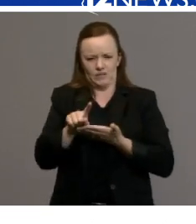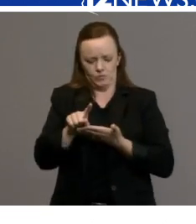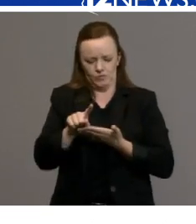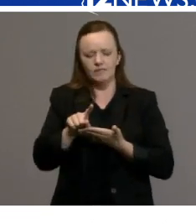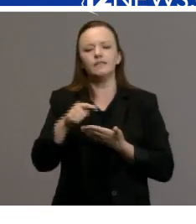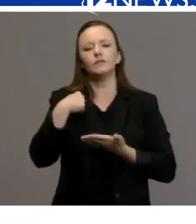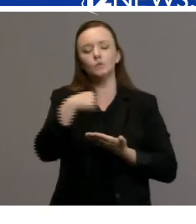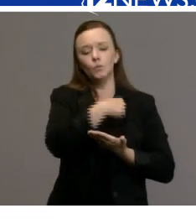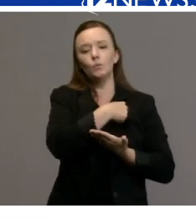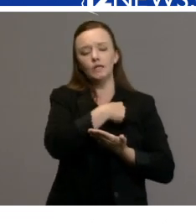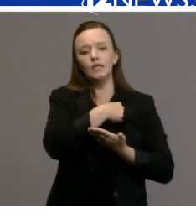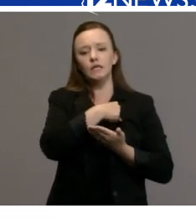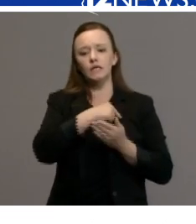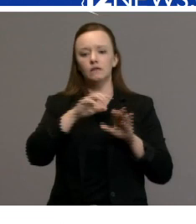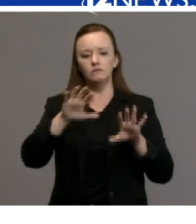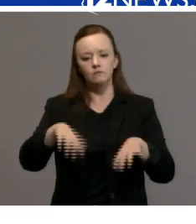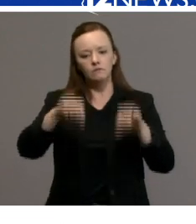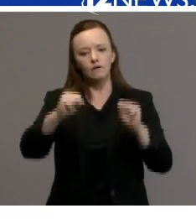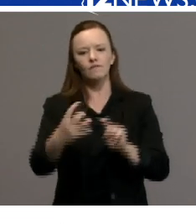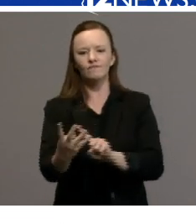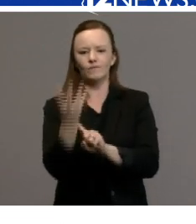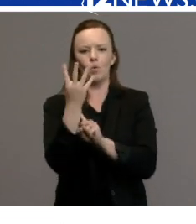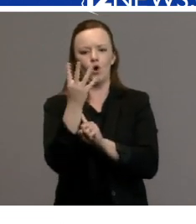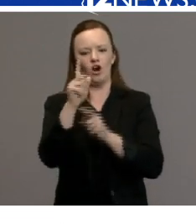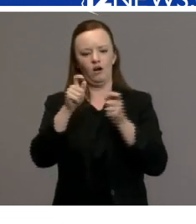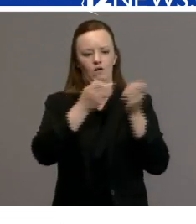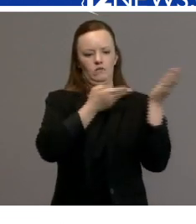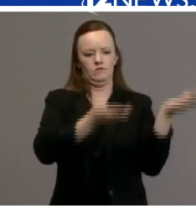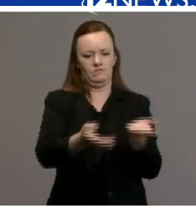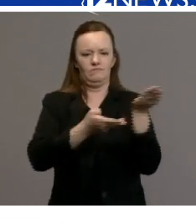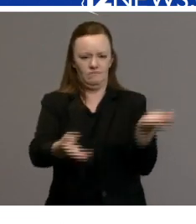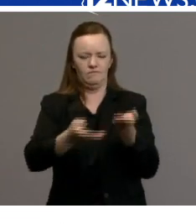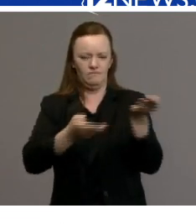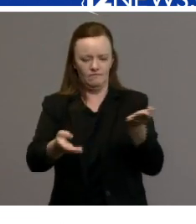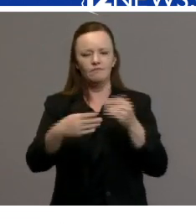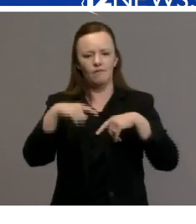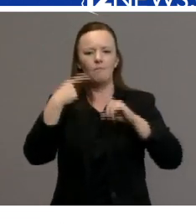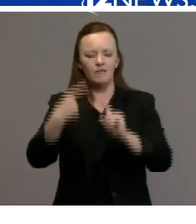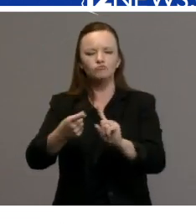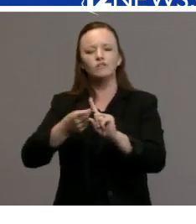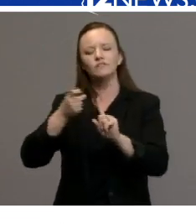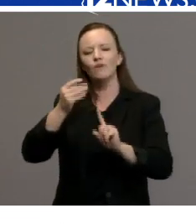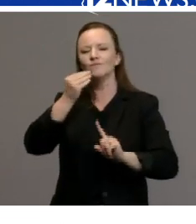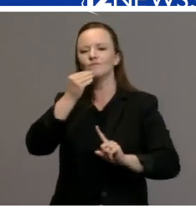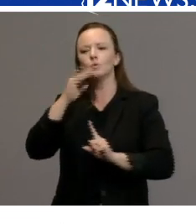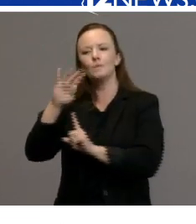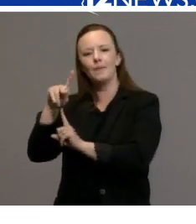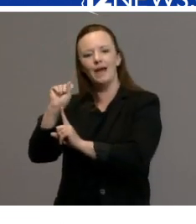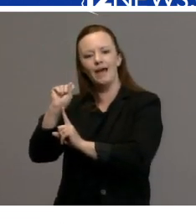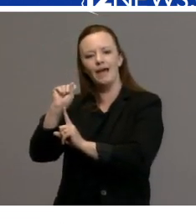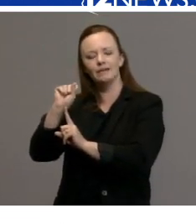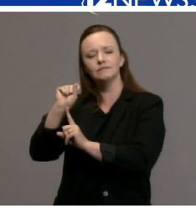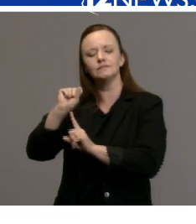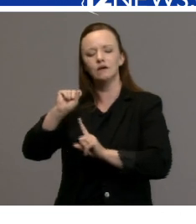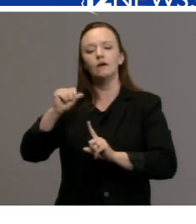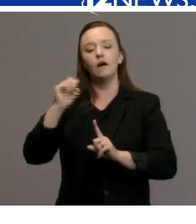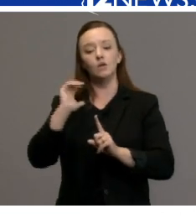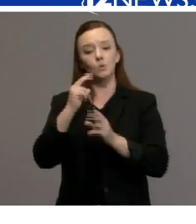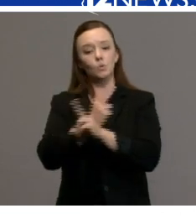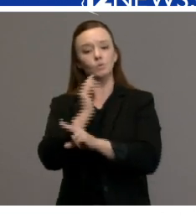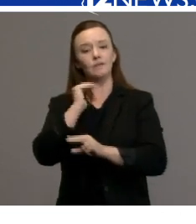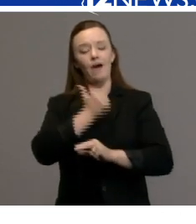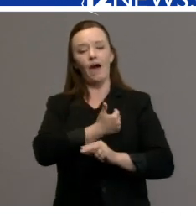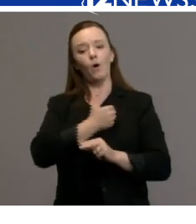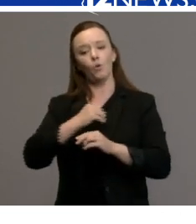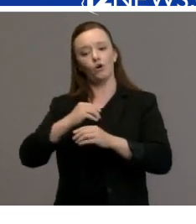from the food banks down in Santa Cruz County that have excess produce to move that equipment with our Guard Task Force Logistics and that food